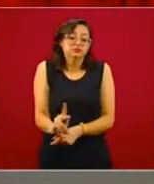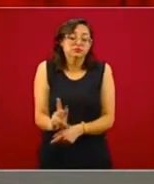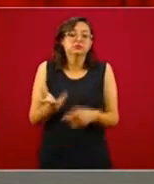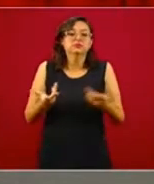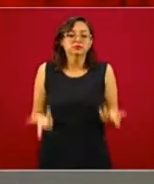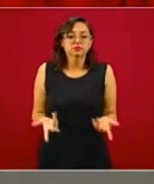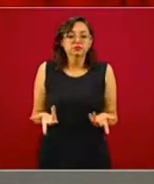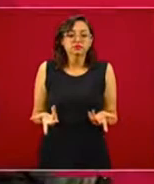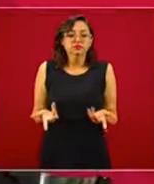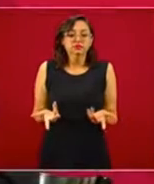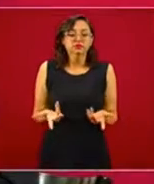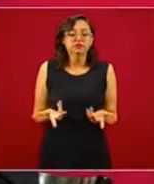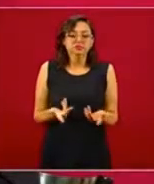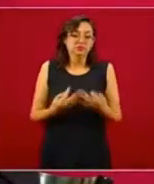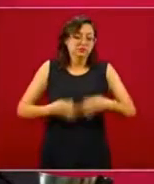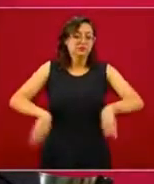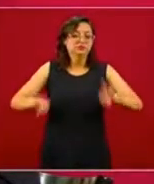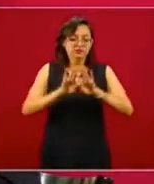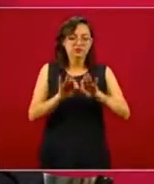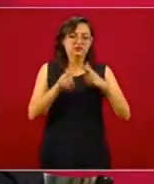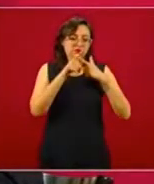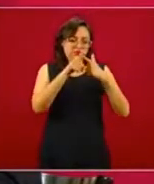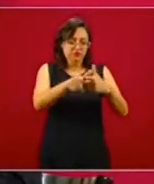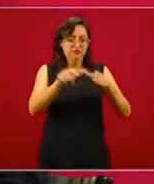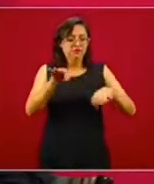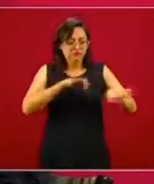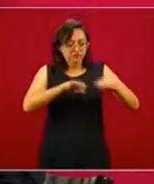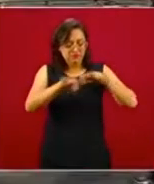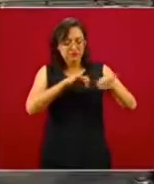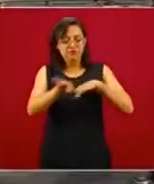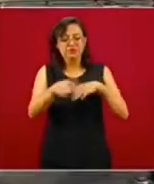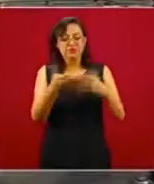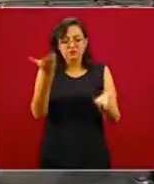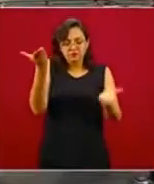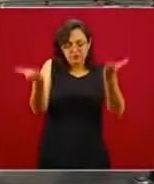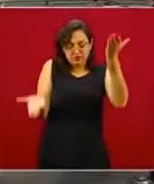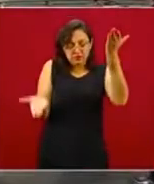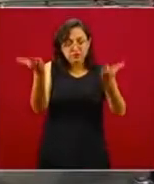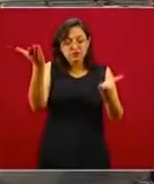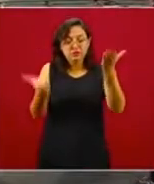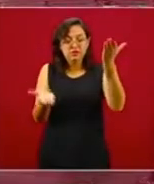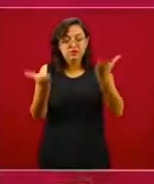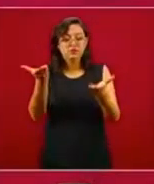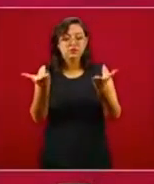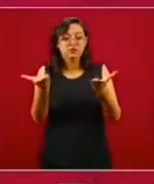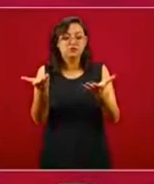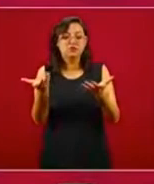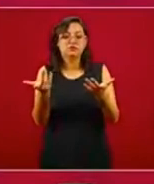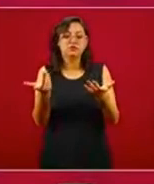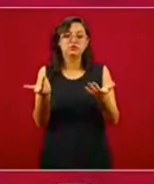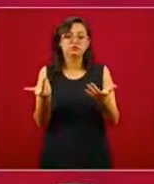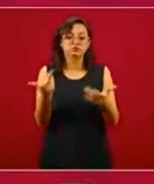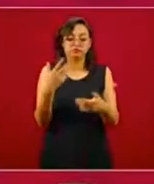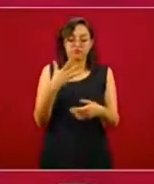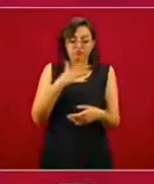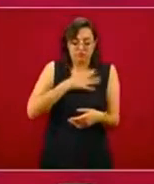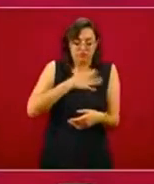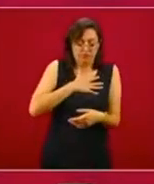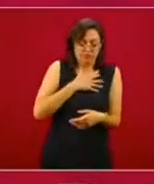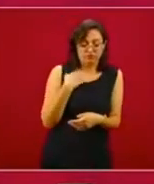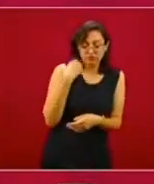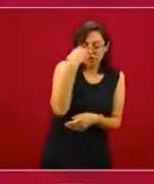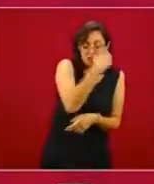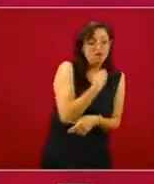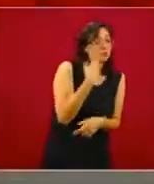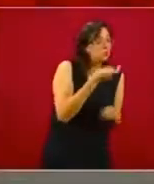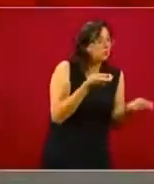the whole head count. But in any case, it is important for them to go on. So we are looking for balance between